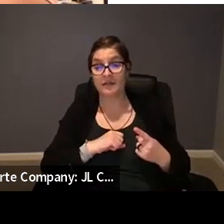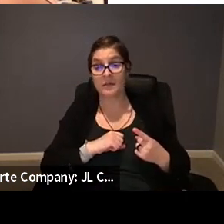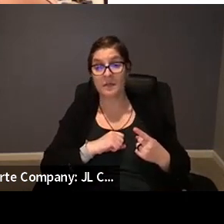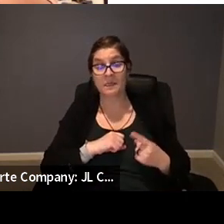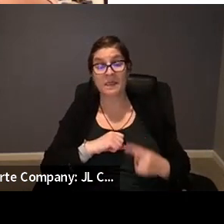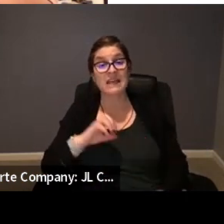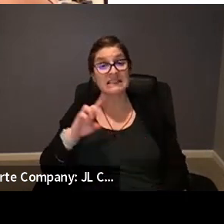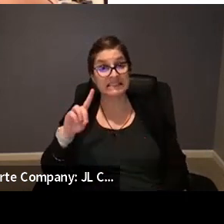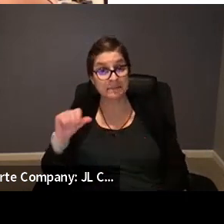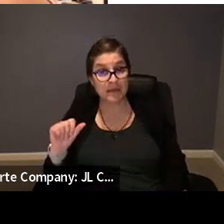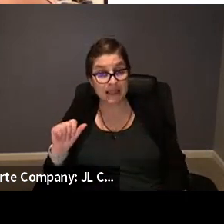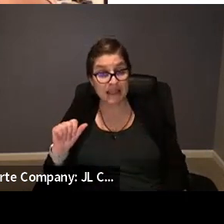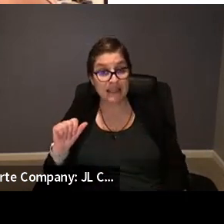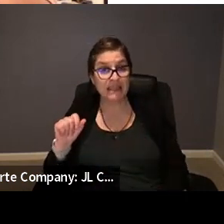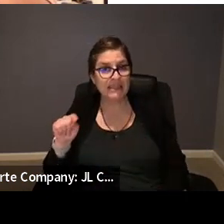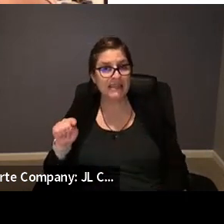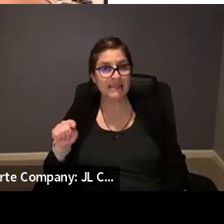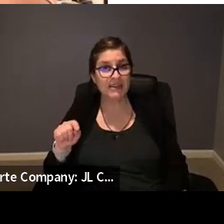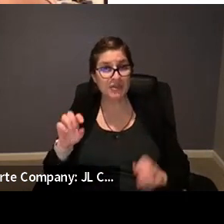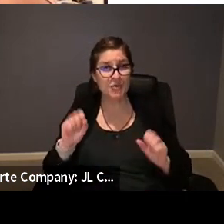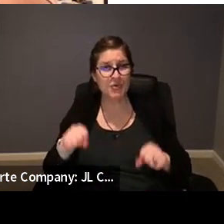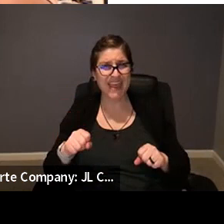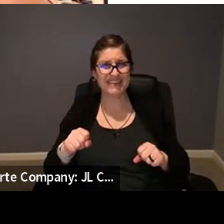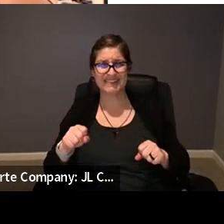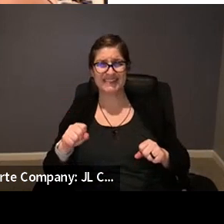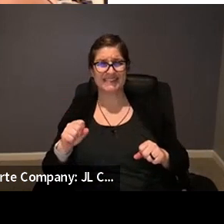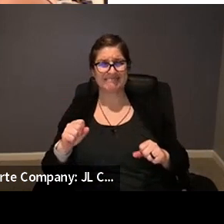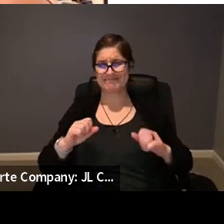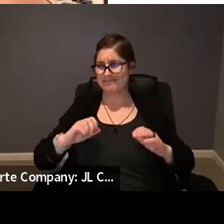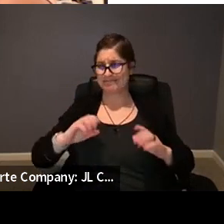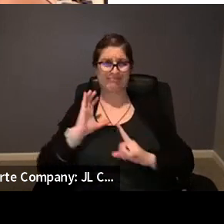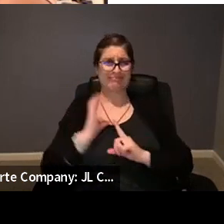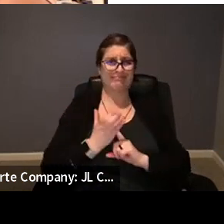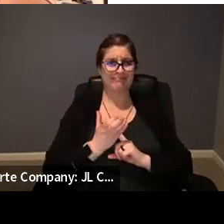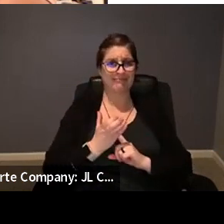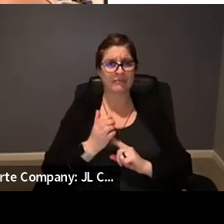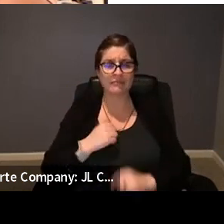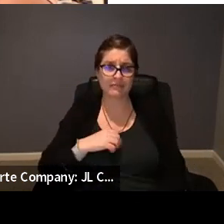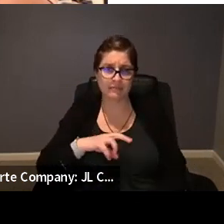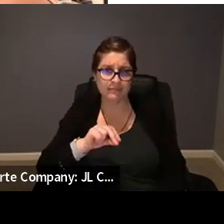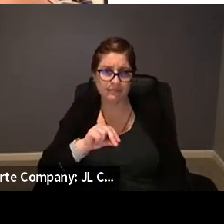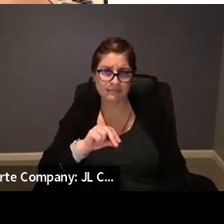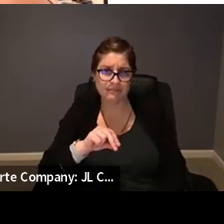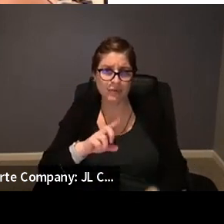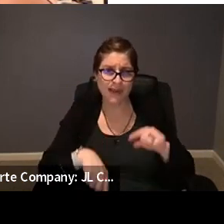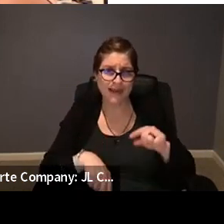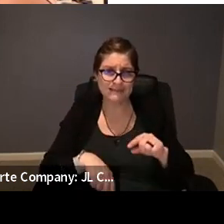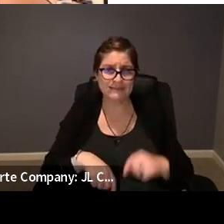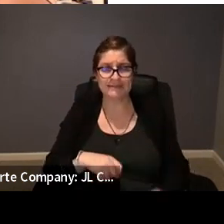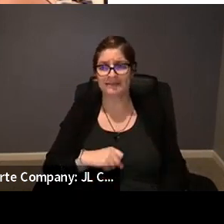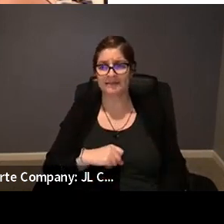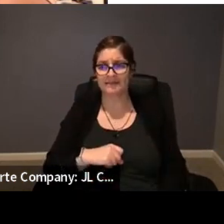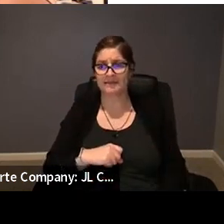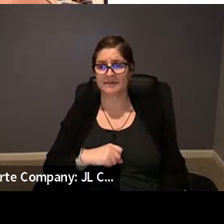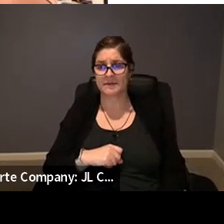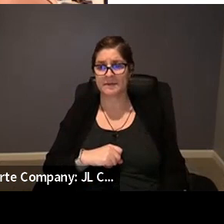disability is not something you can act, full stop. It's not something you can act. And